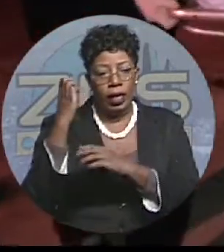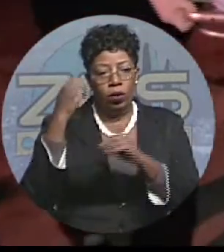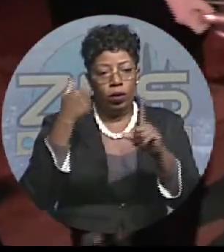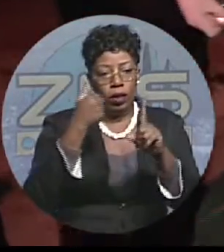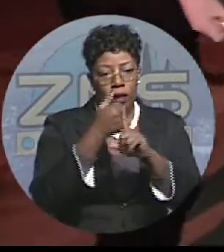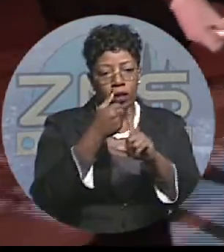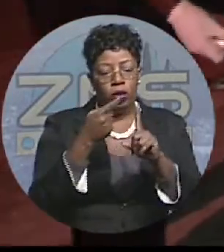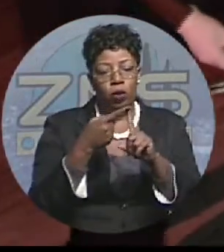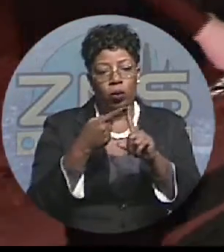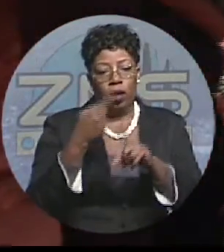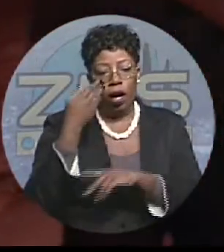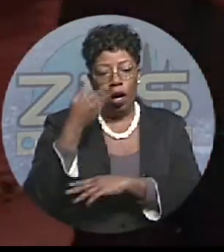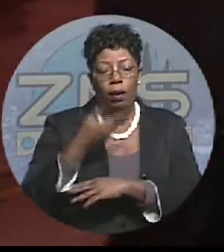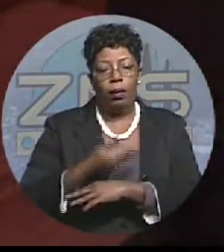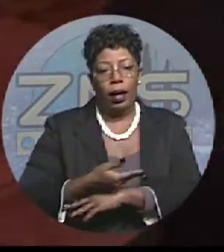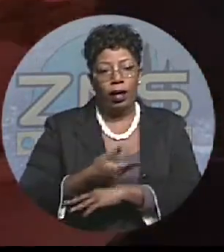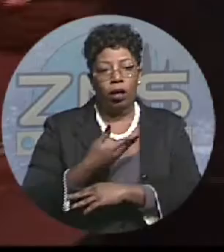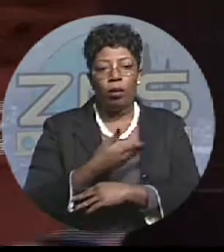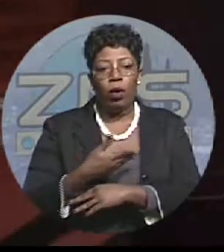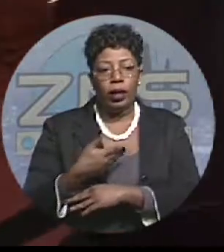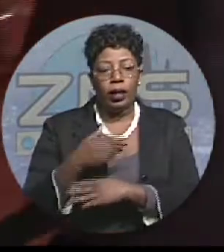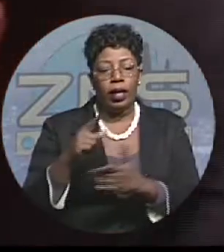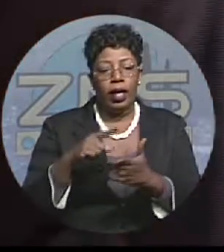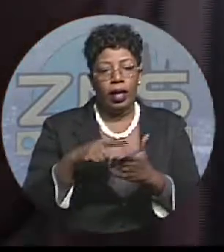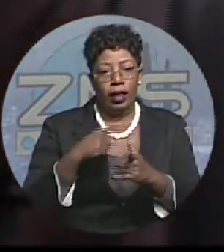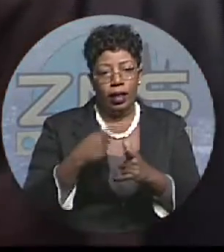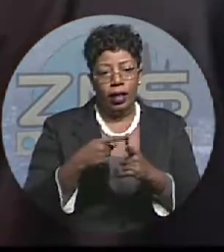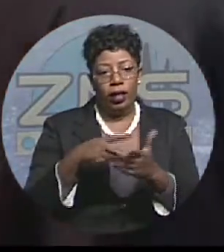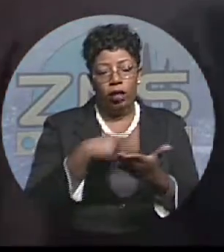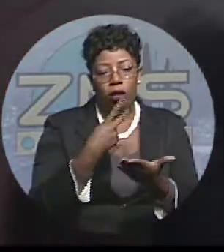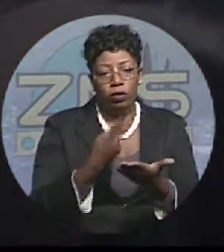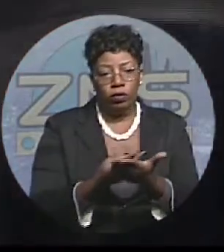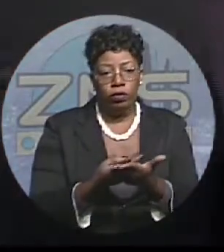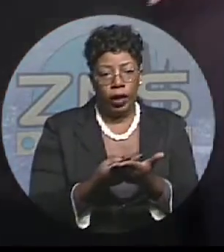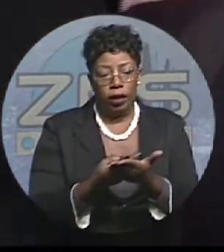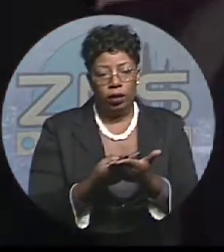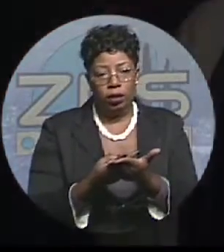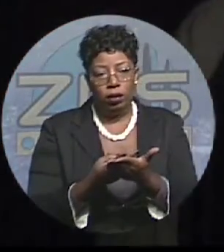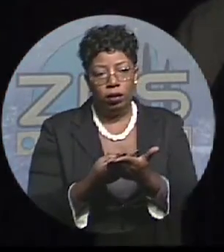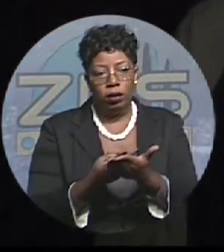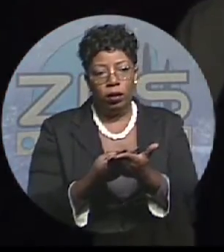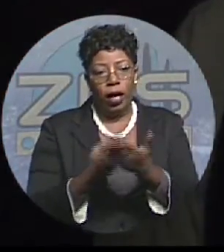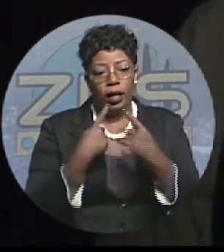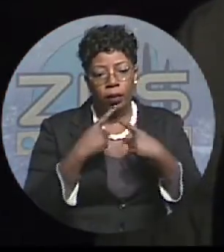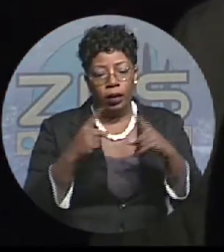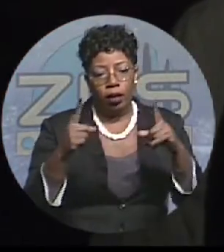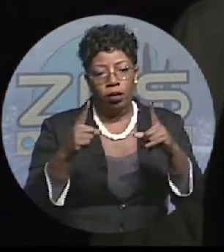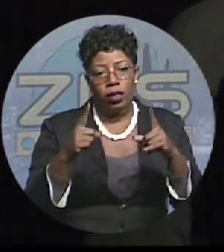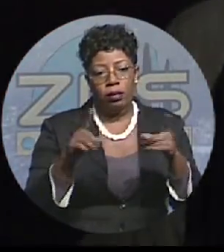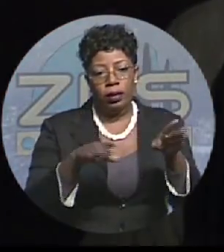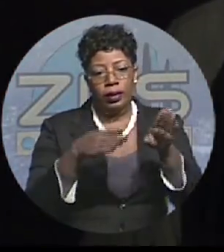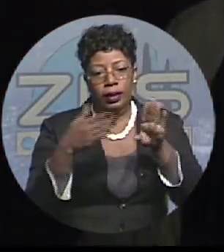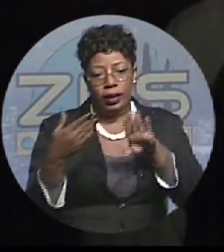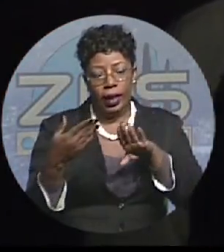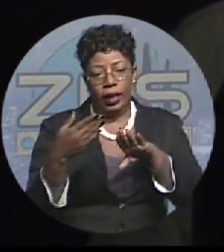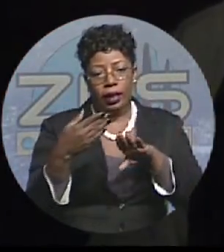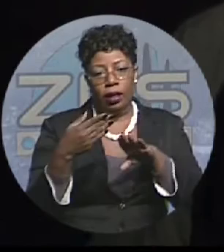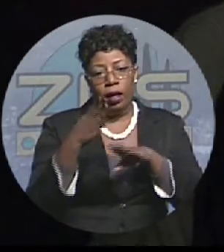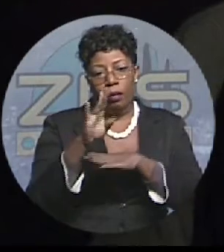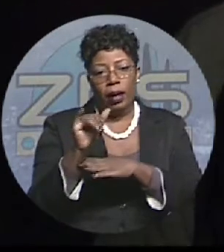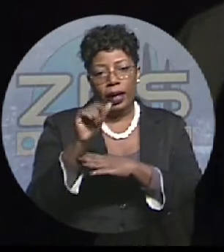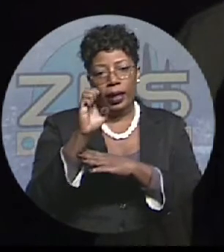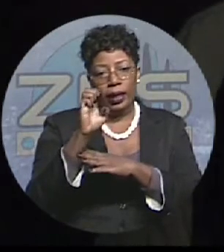upper body, where he collapsed and was pronounced dead here on the scene by EMS.